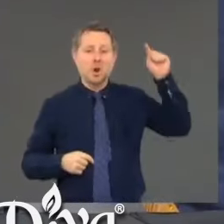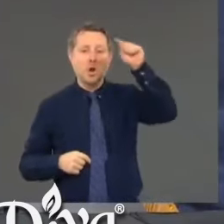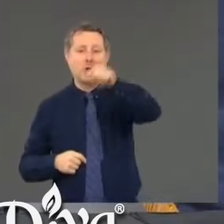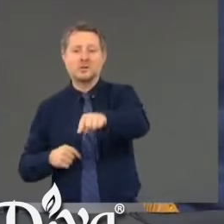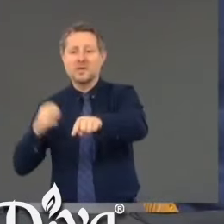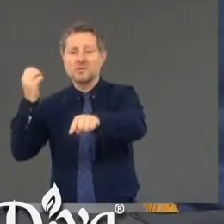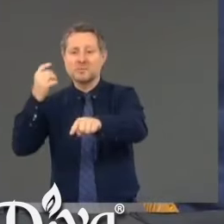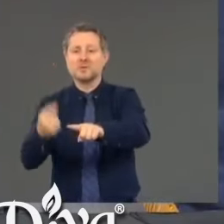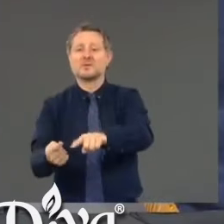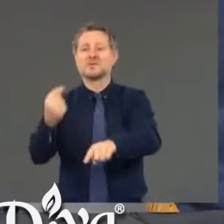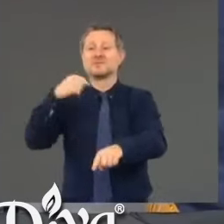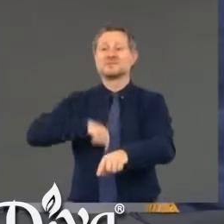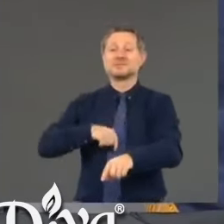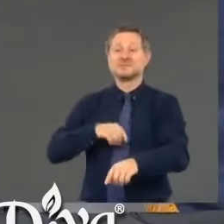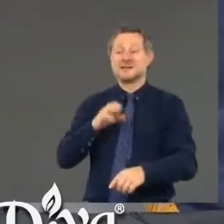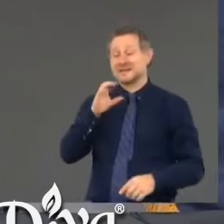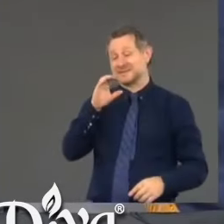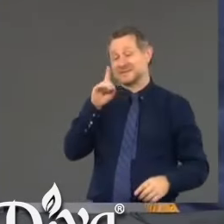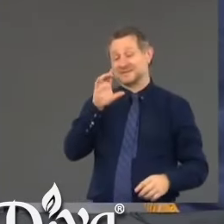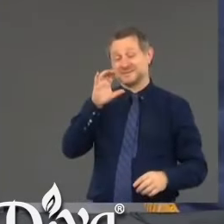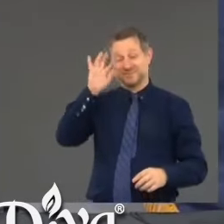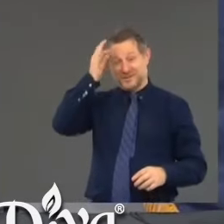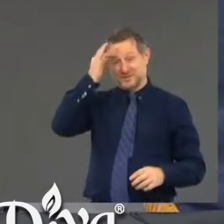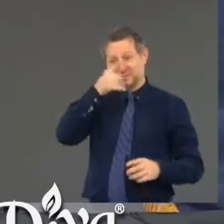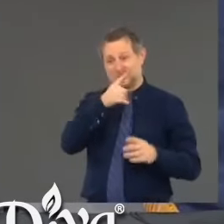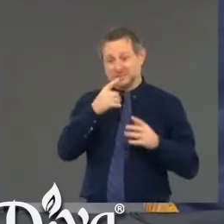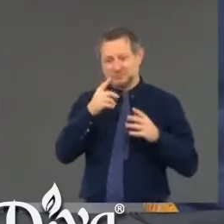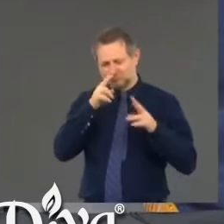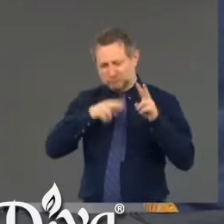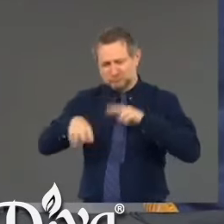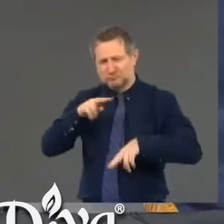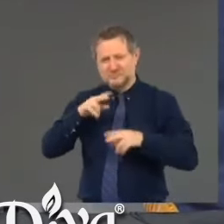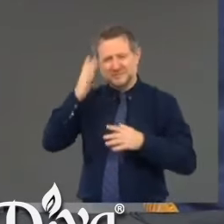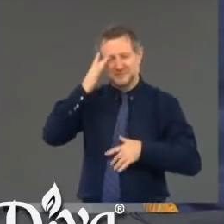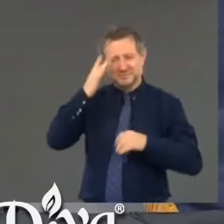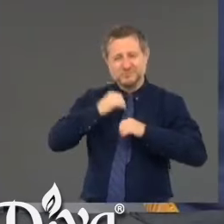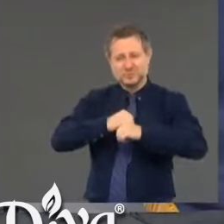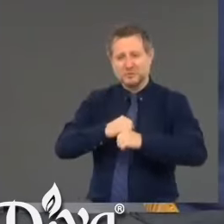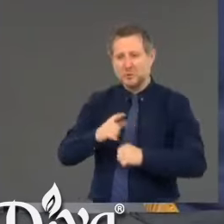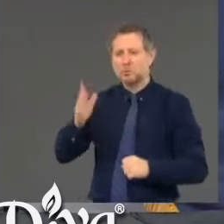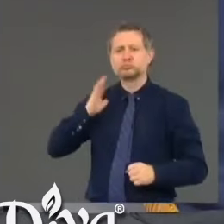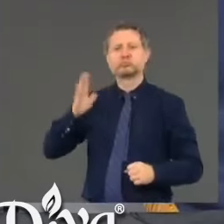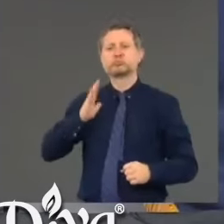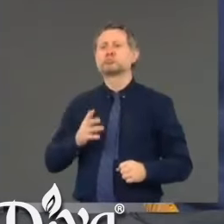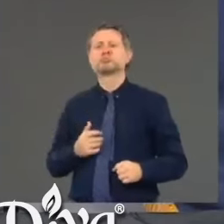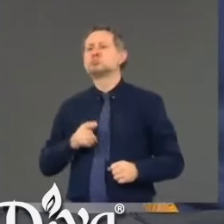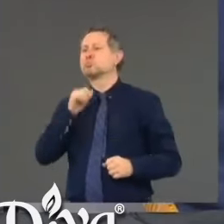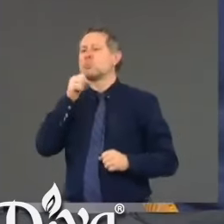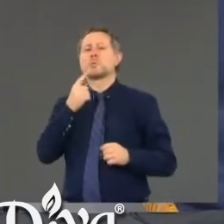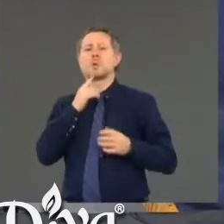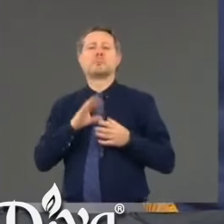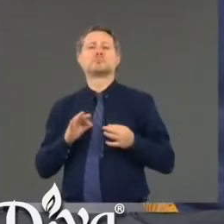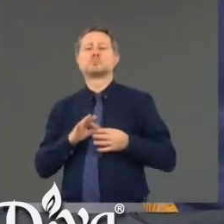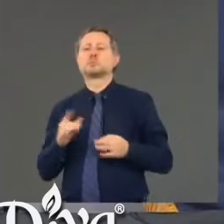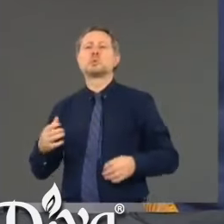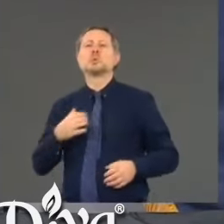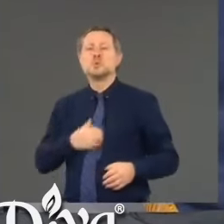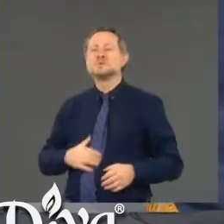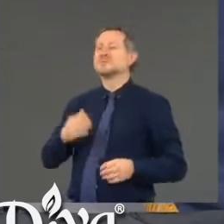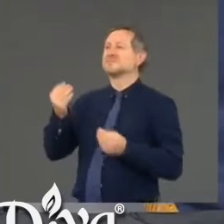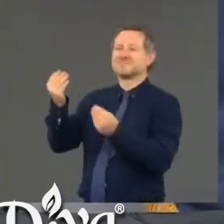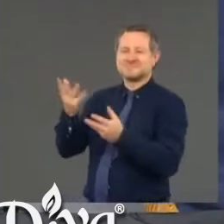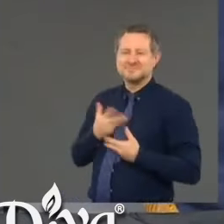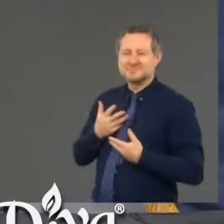CDC now says it, federal agency. They didn't say it at the time. Would have been better if they said it January, February, March,